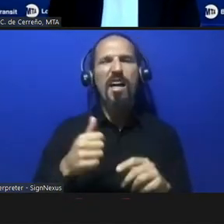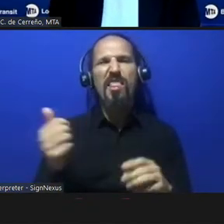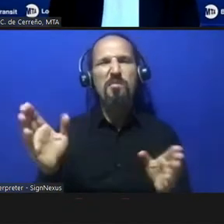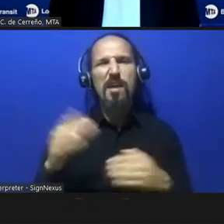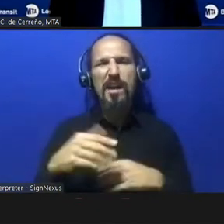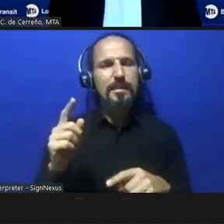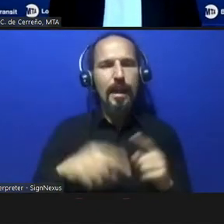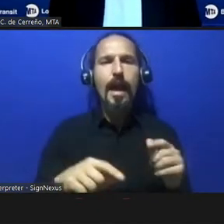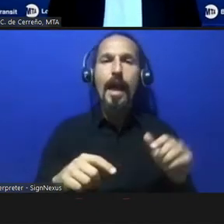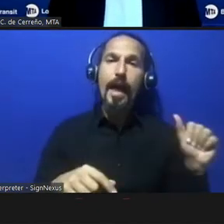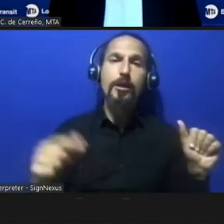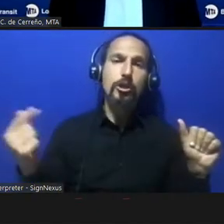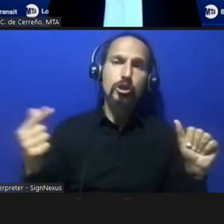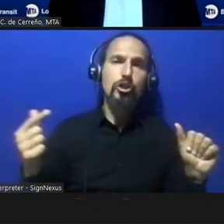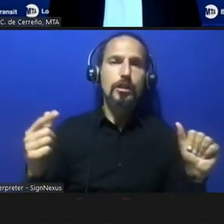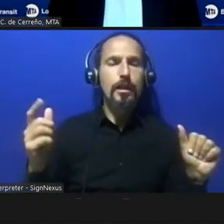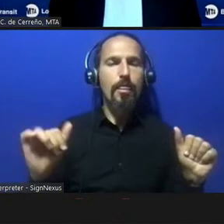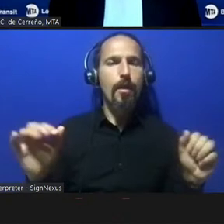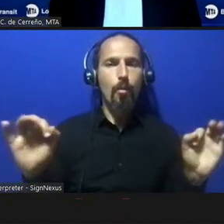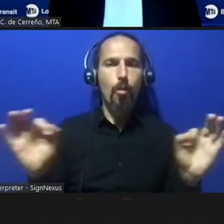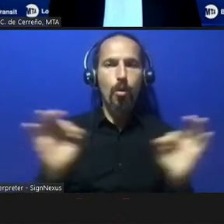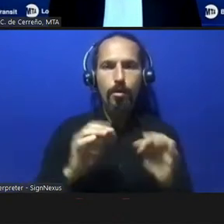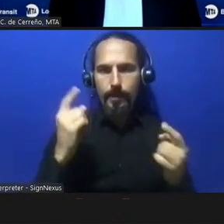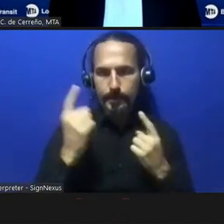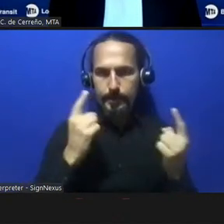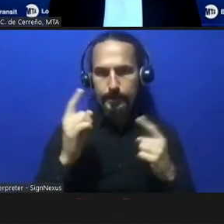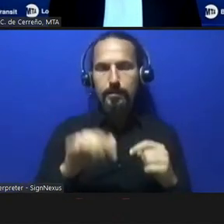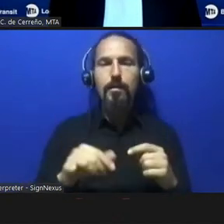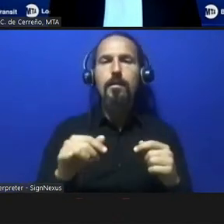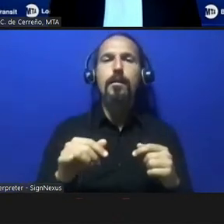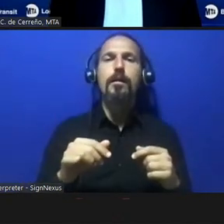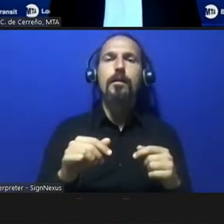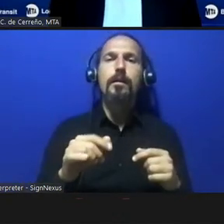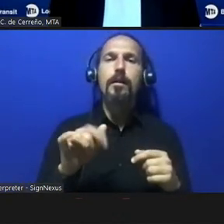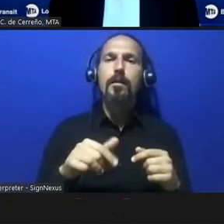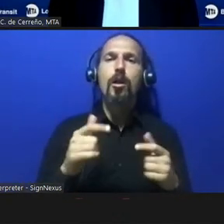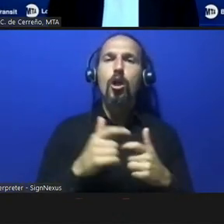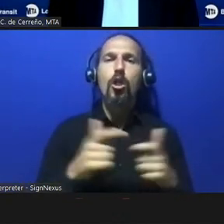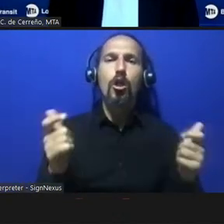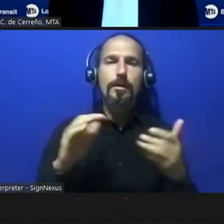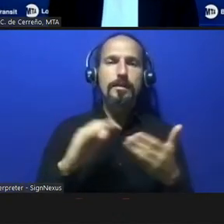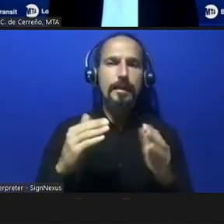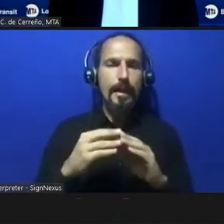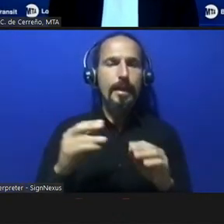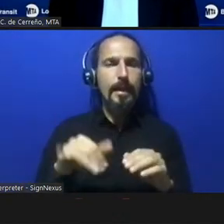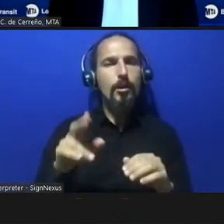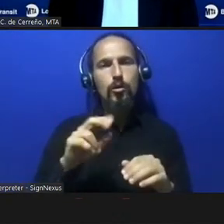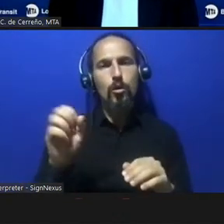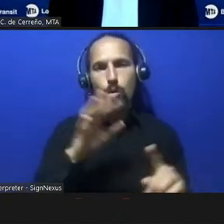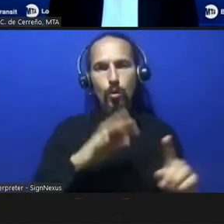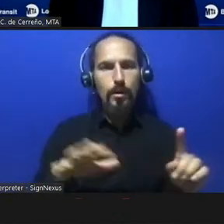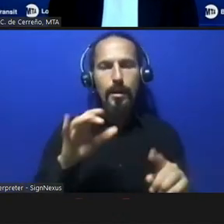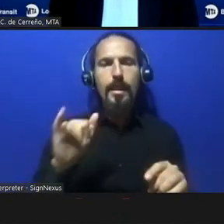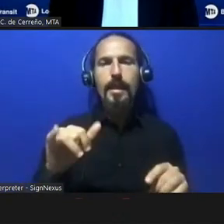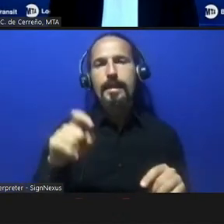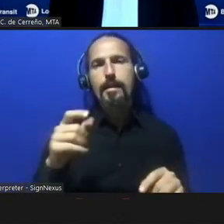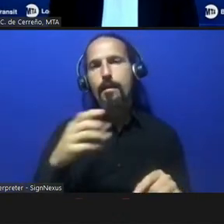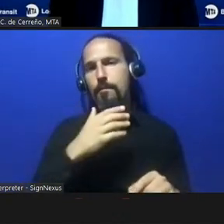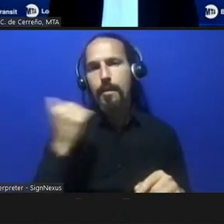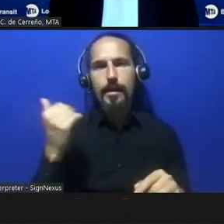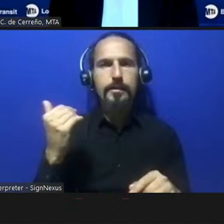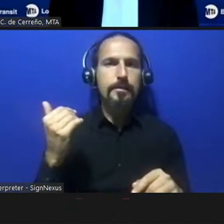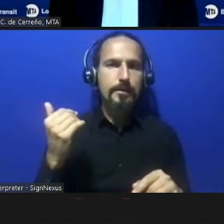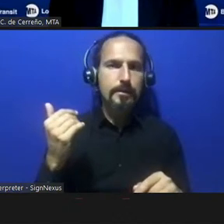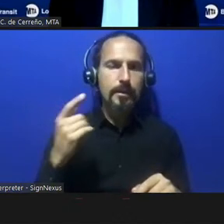a and g are worth considering as the largest city in the united states new york deserves the best transit system and the cbd tolling